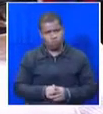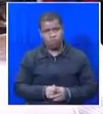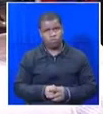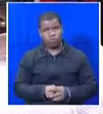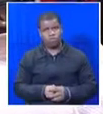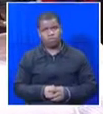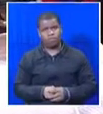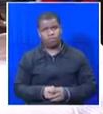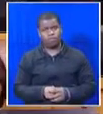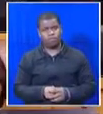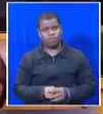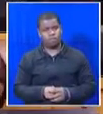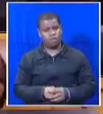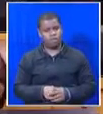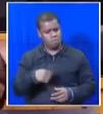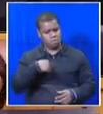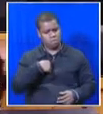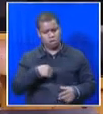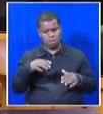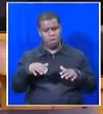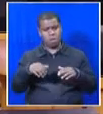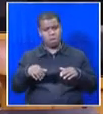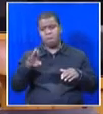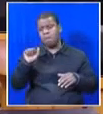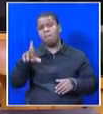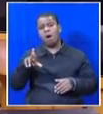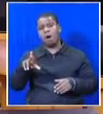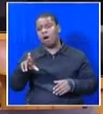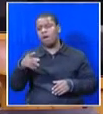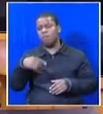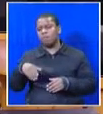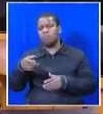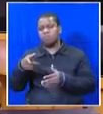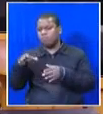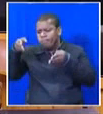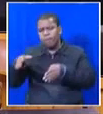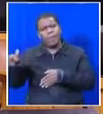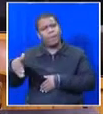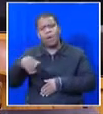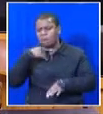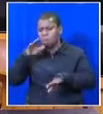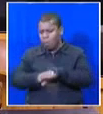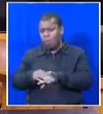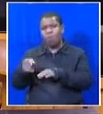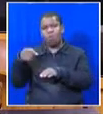Akuna para la, sipuzu jwala and uthi sidakwe. Ngicela ukuthi ahoqise Deputy Speaker. It's an insult.